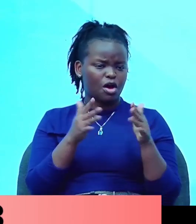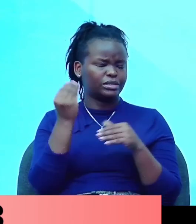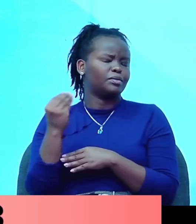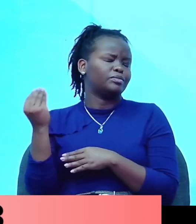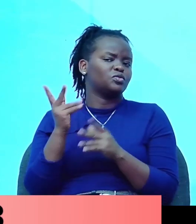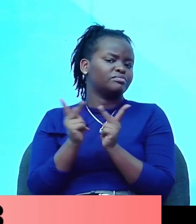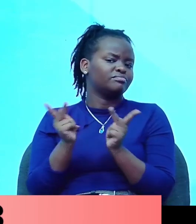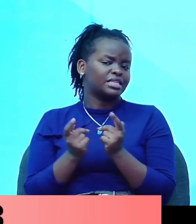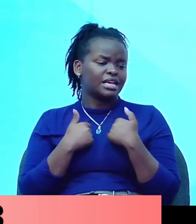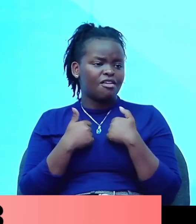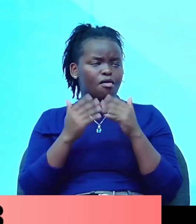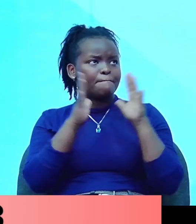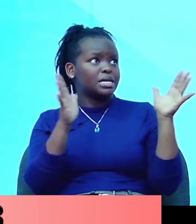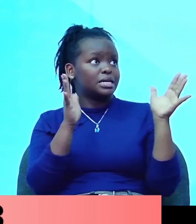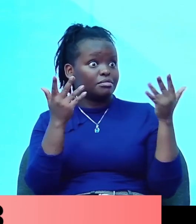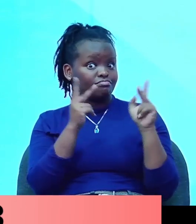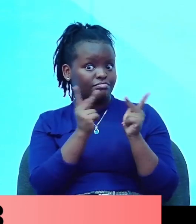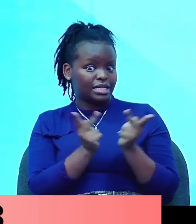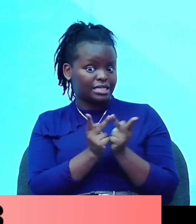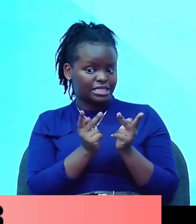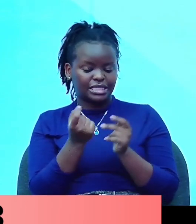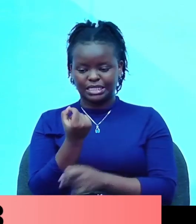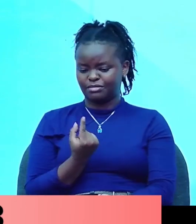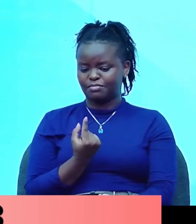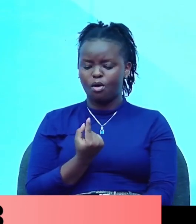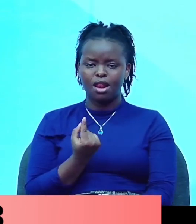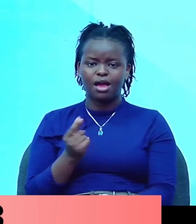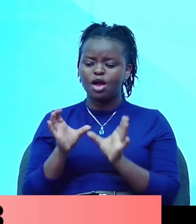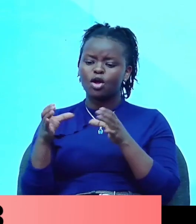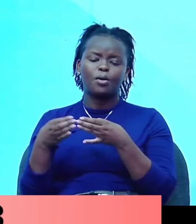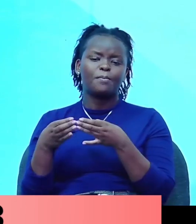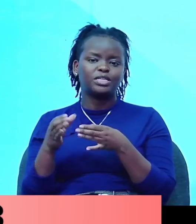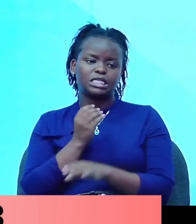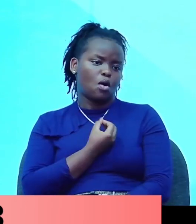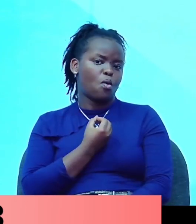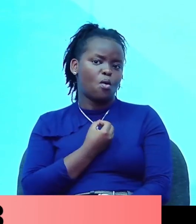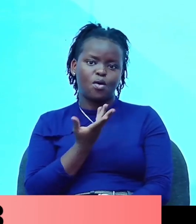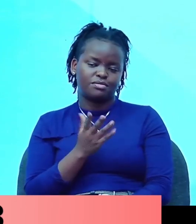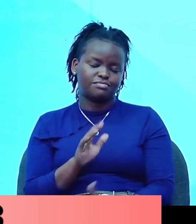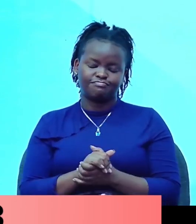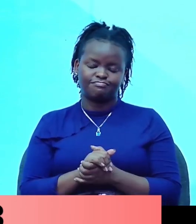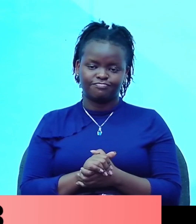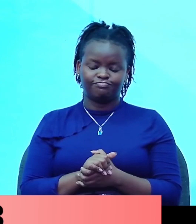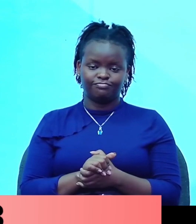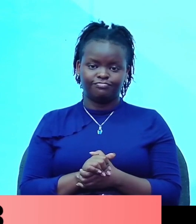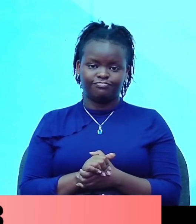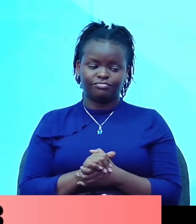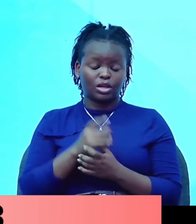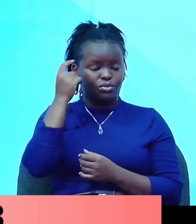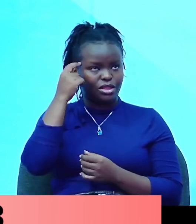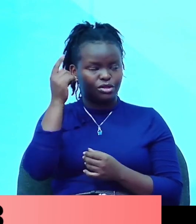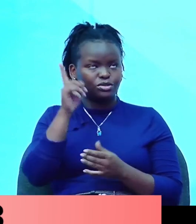has a huge audience right now. It's actually it's a community on its own. It's a town on its own. So we thought, what